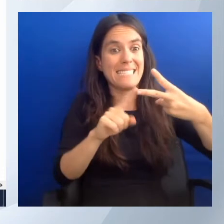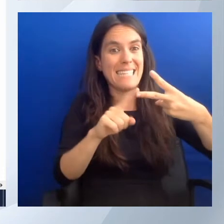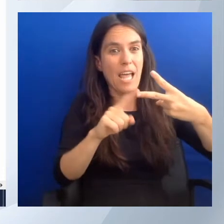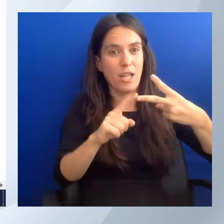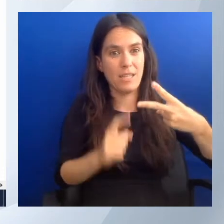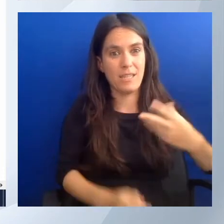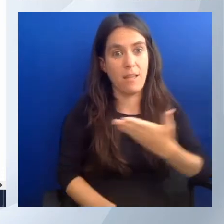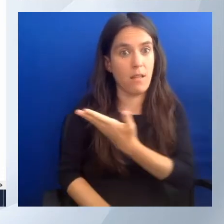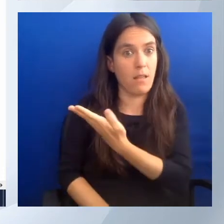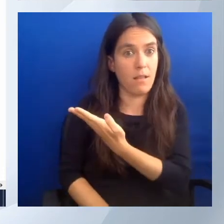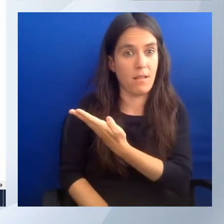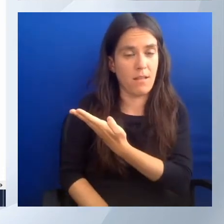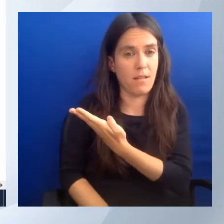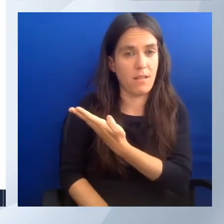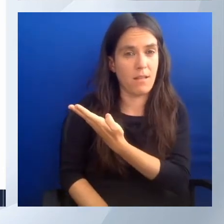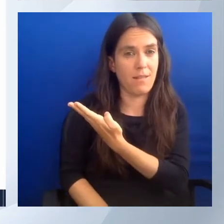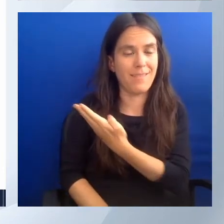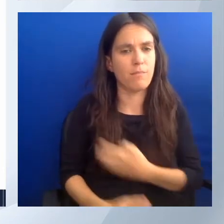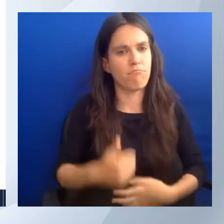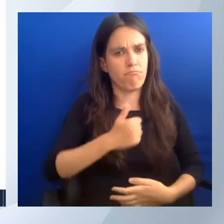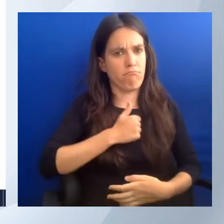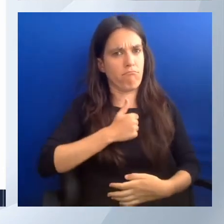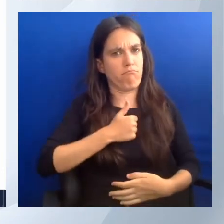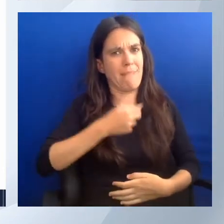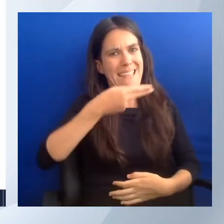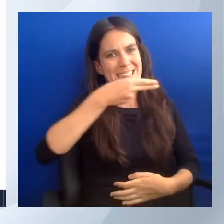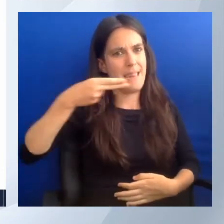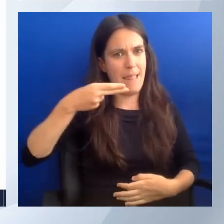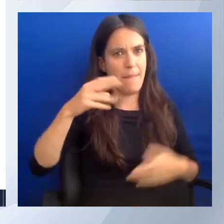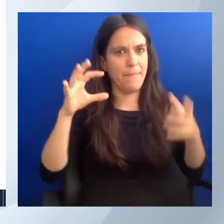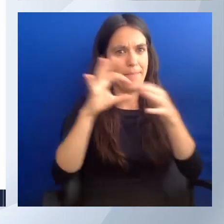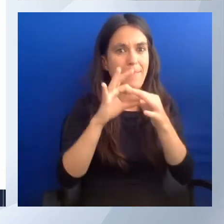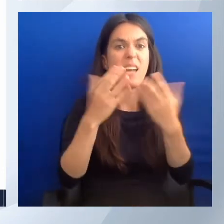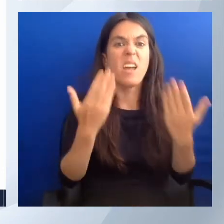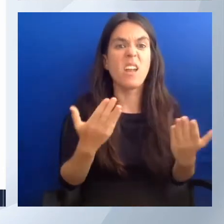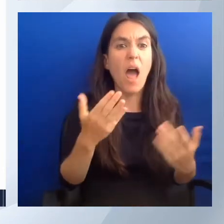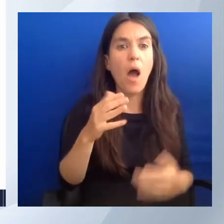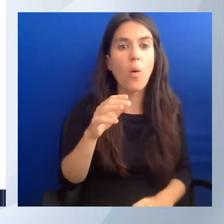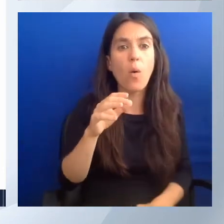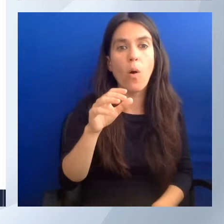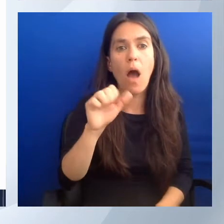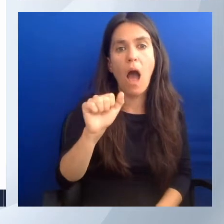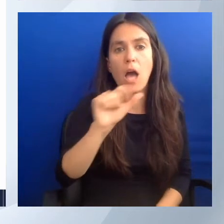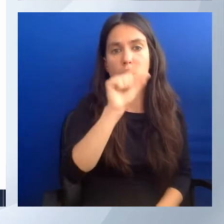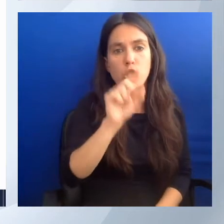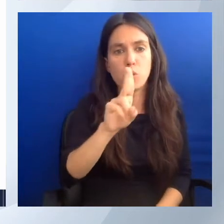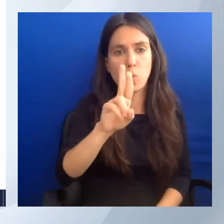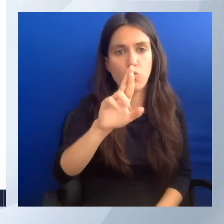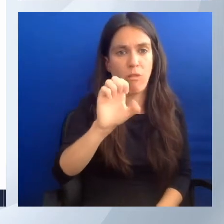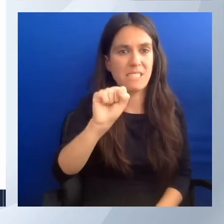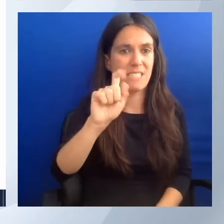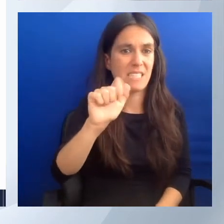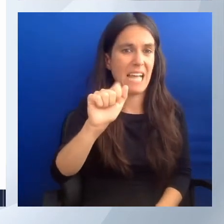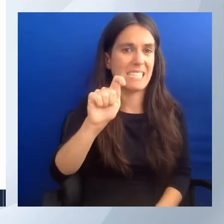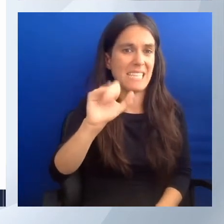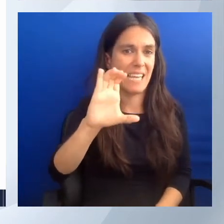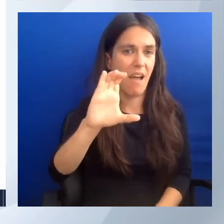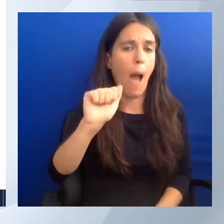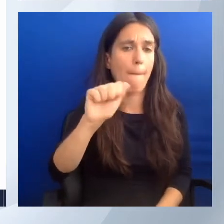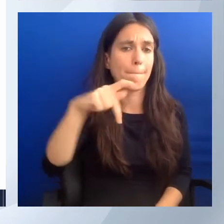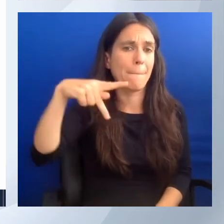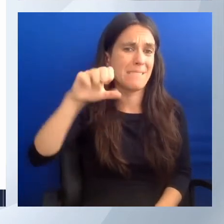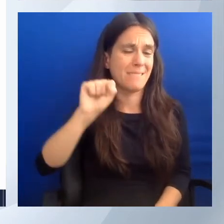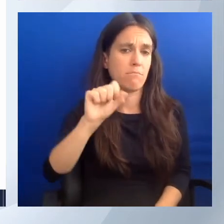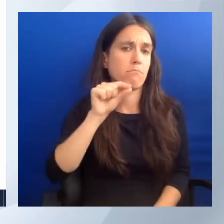can add your own domain. Now, by default, it's running on a Azure staticapps.net website URL.